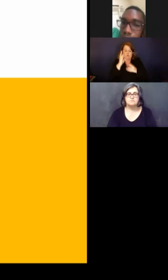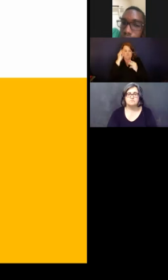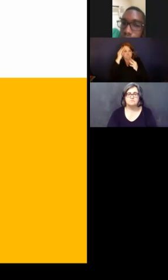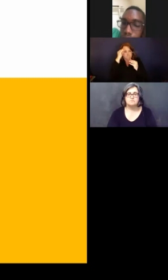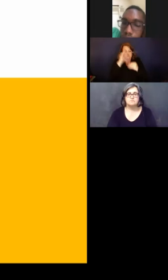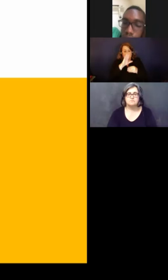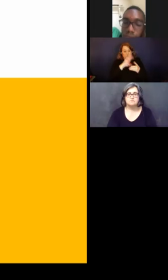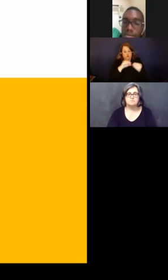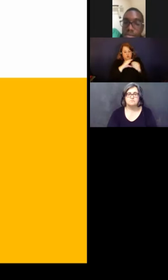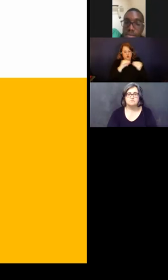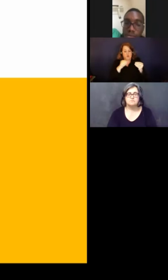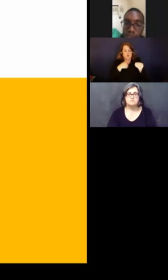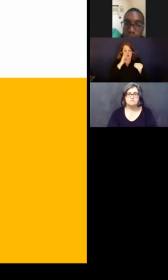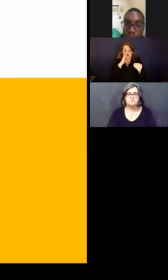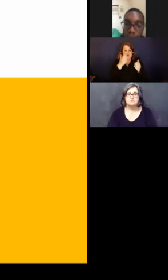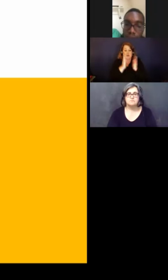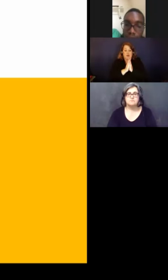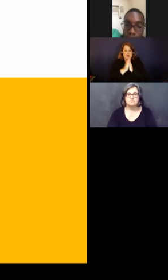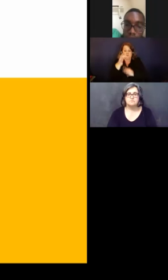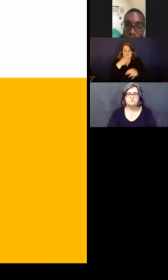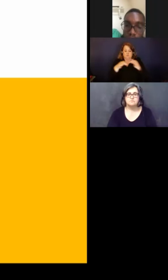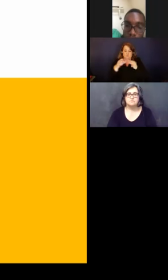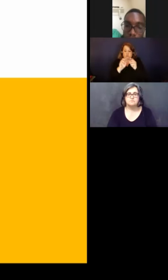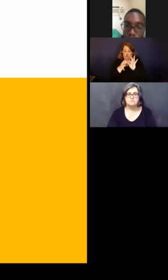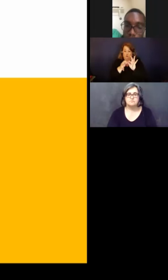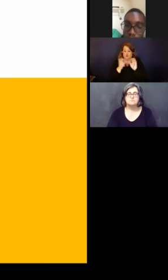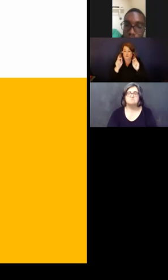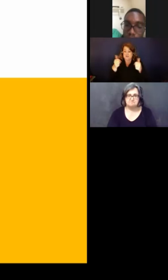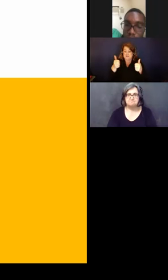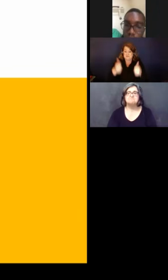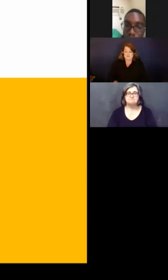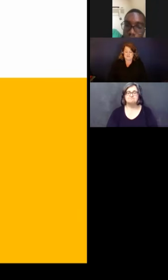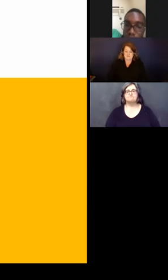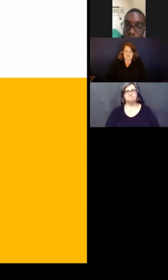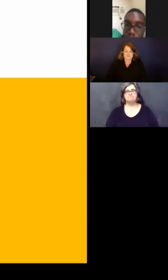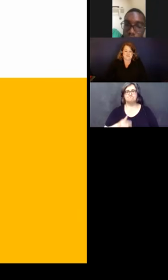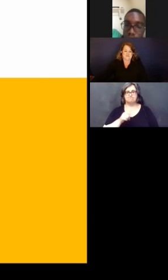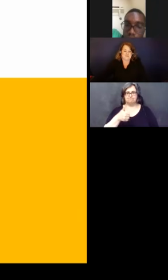with us. And I'm going to ask that the interpreters go ahead and also switch.